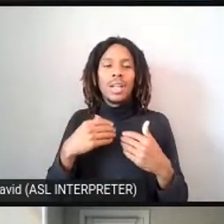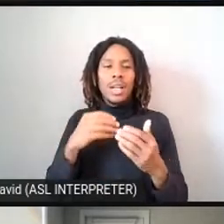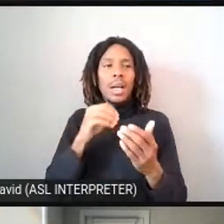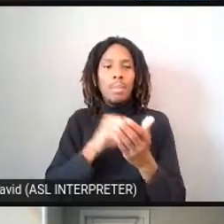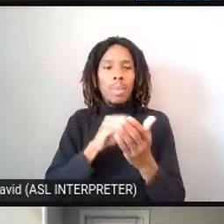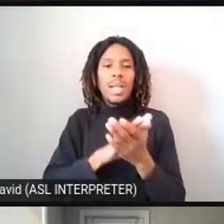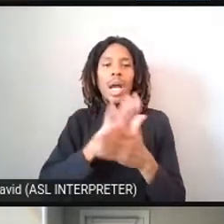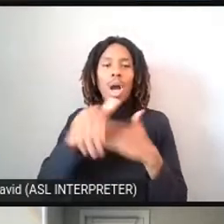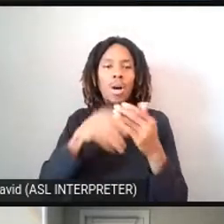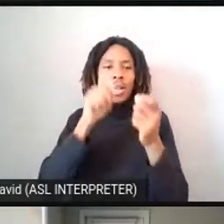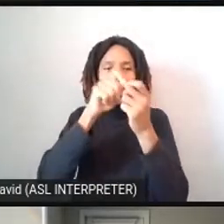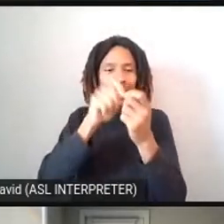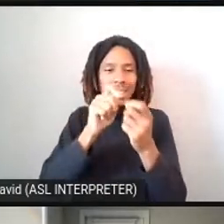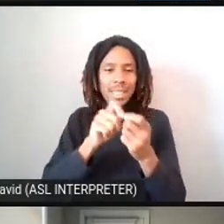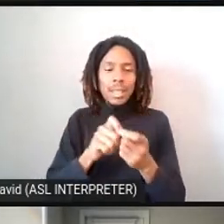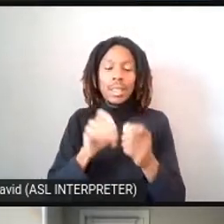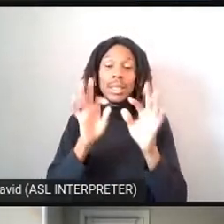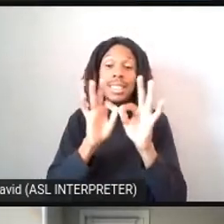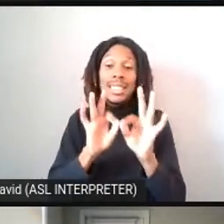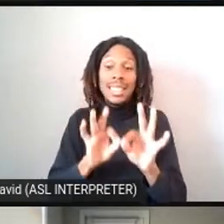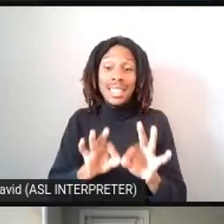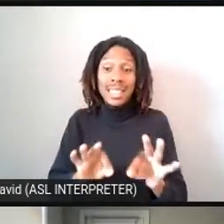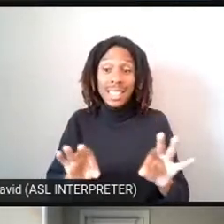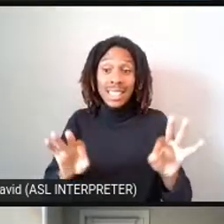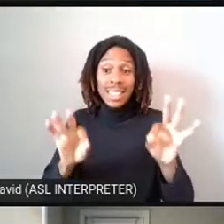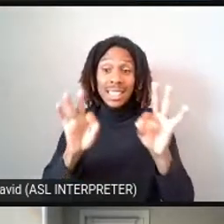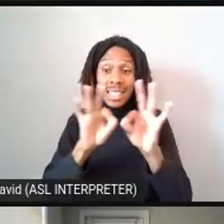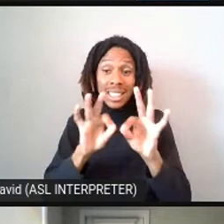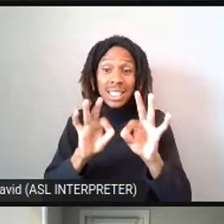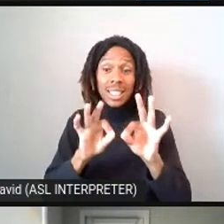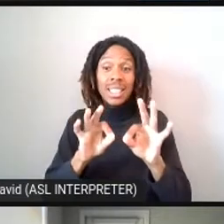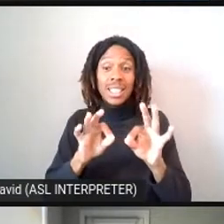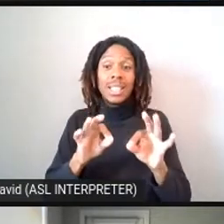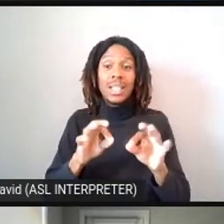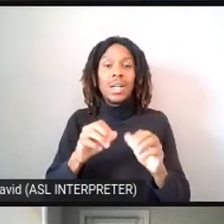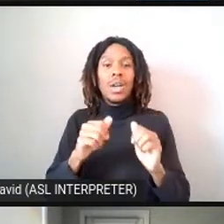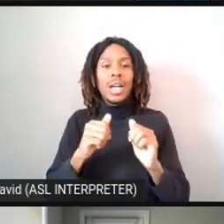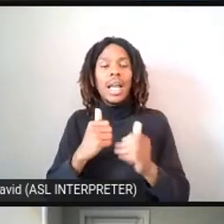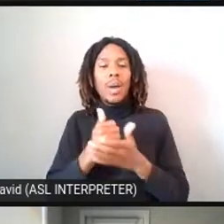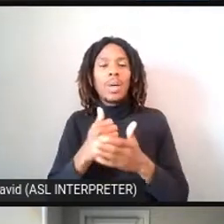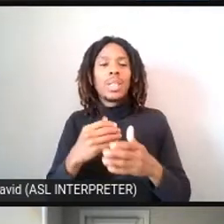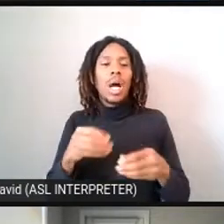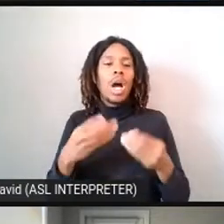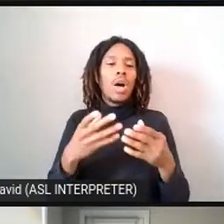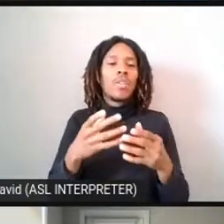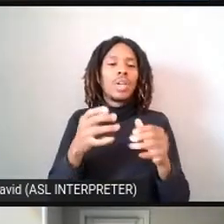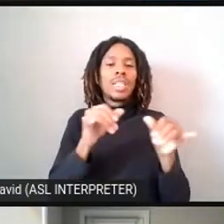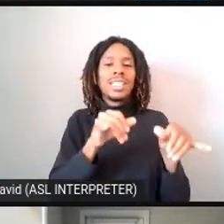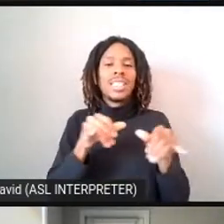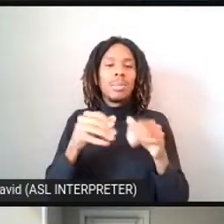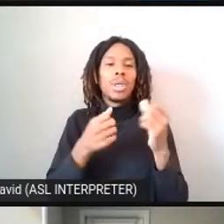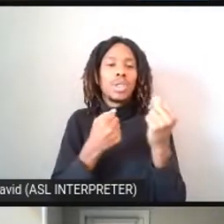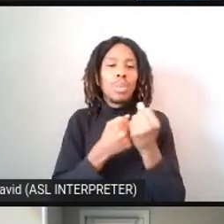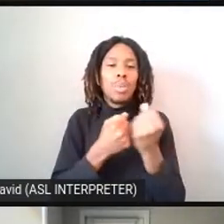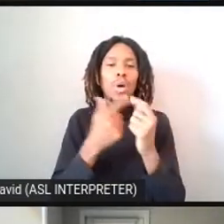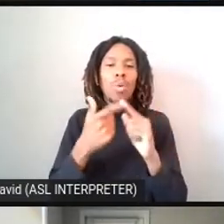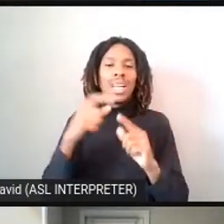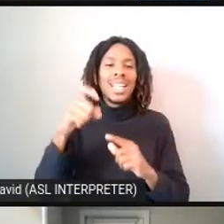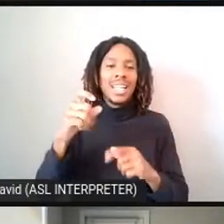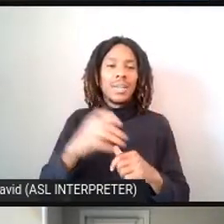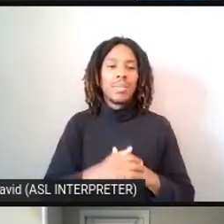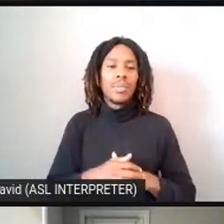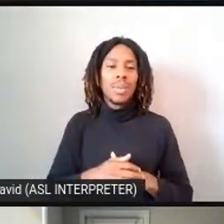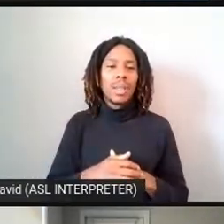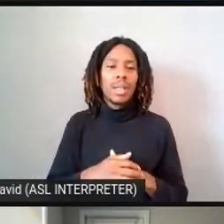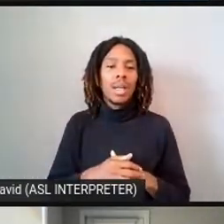details here. It is critical so that it can help us to offer you a seamless support when needed, right? So you